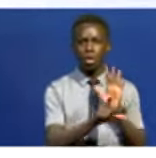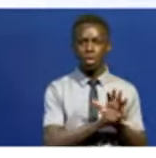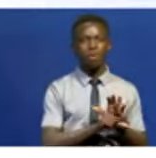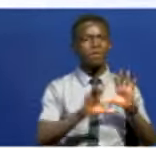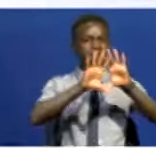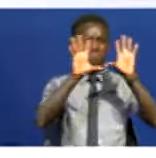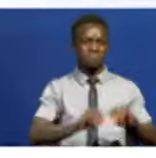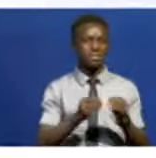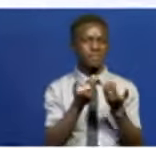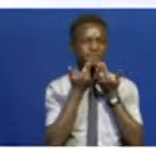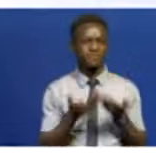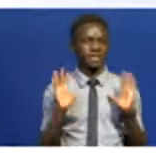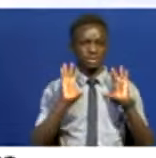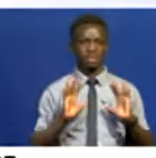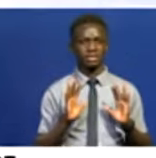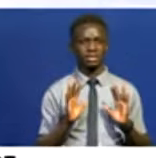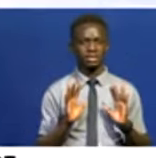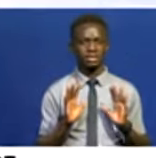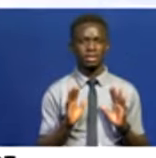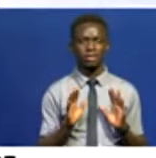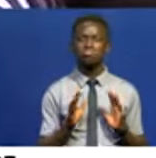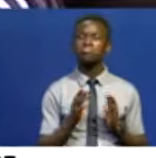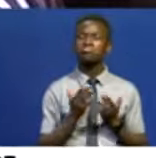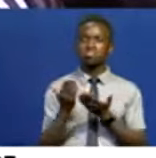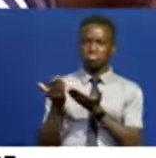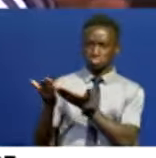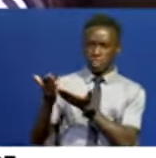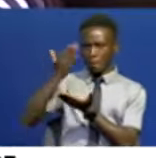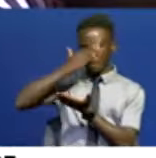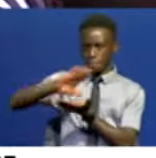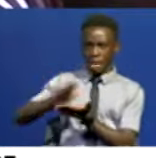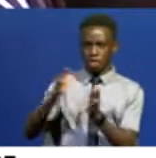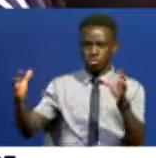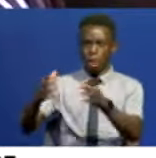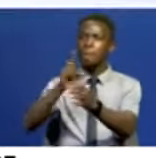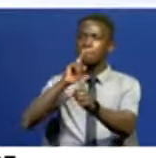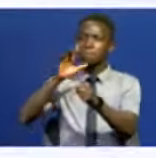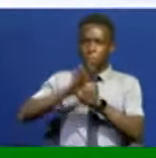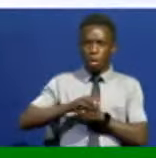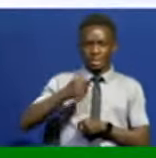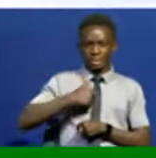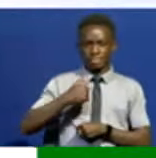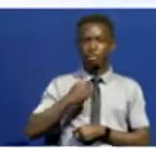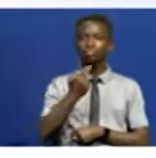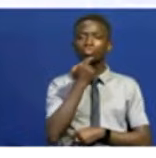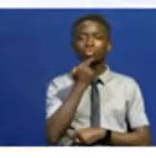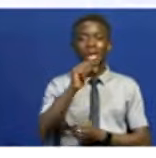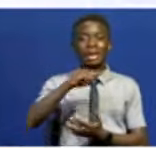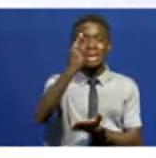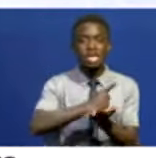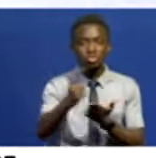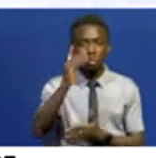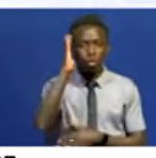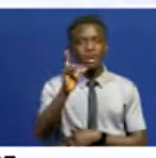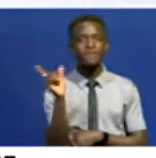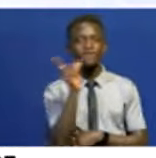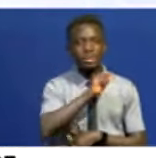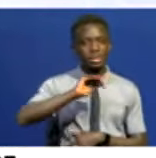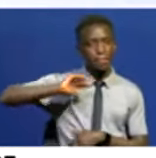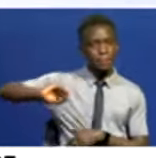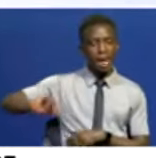concluded. And they have promised me that by Tuesday next week, they will also conclude the remaining